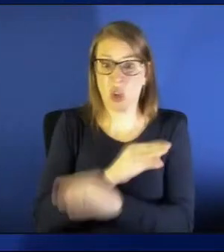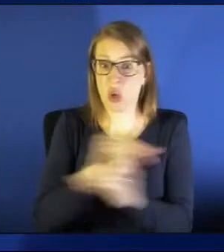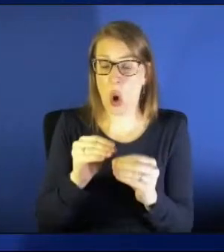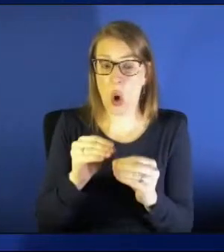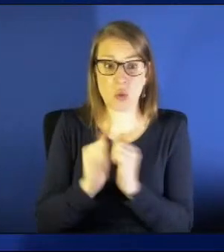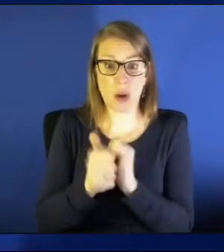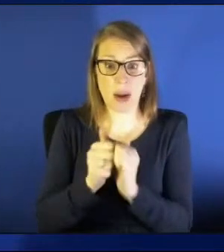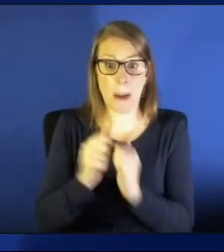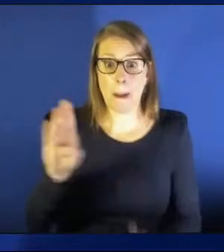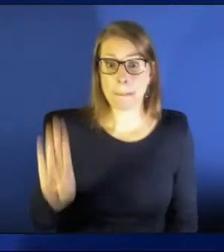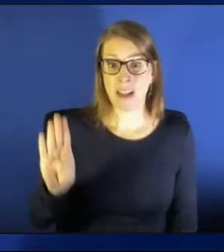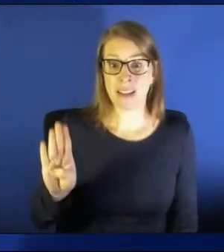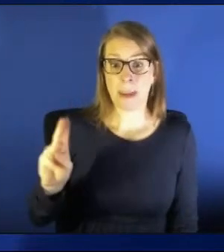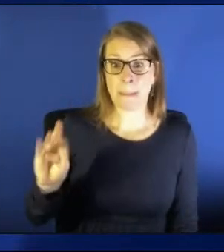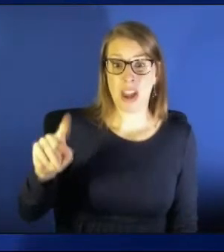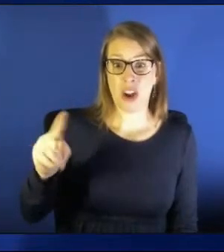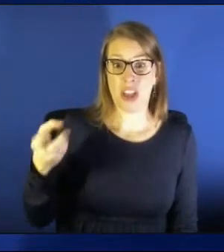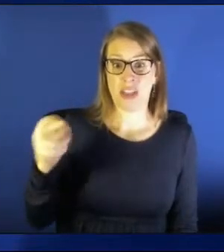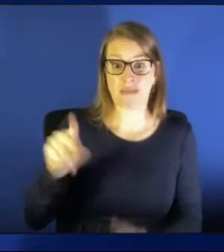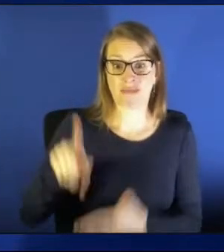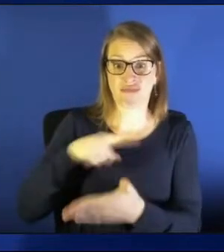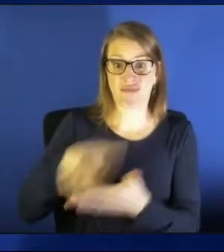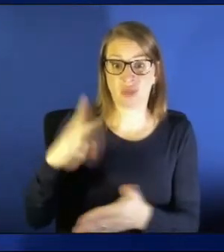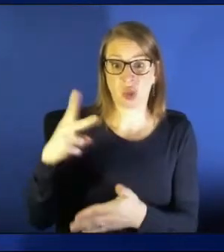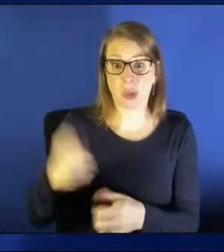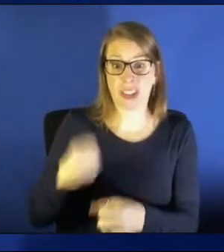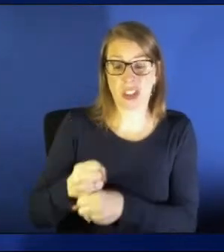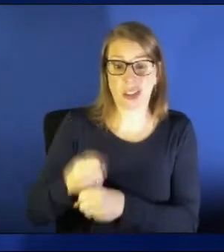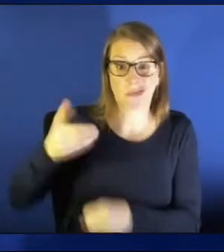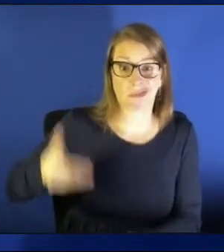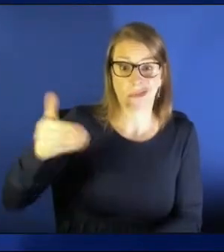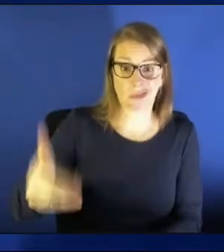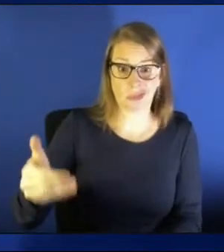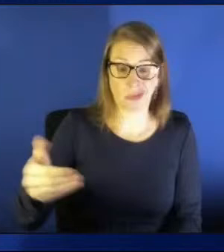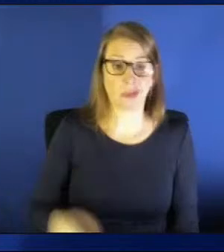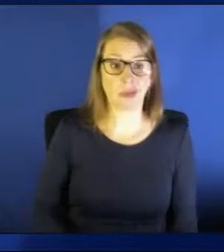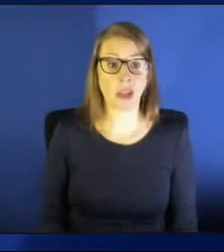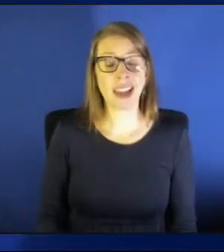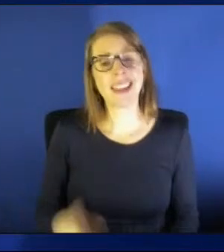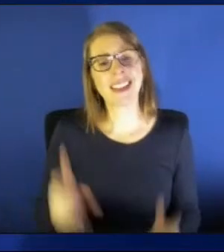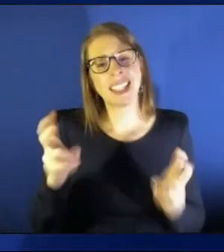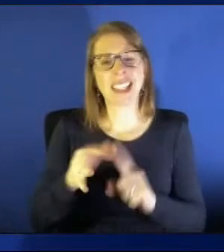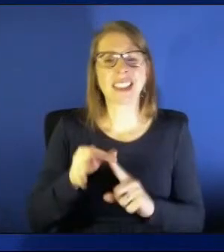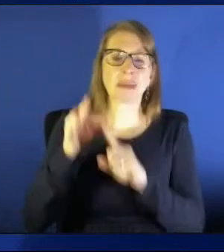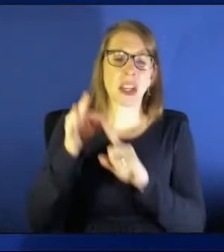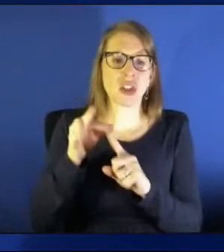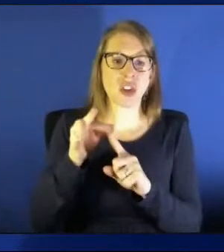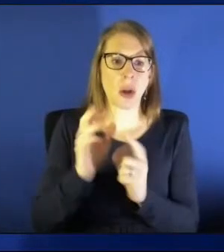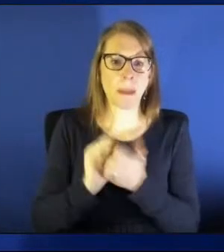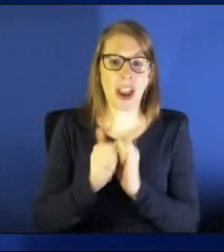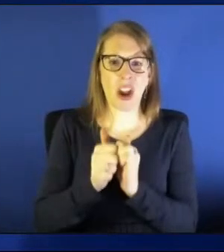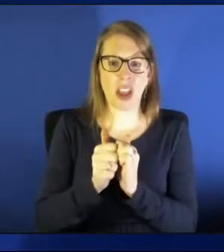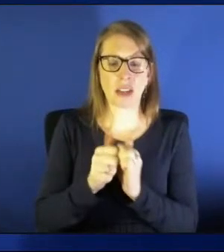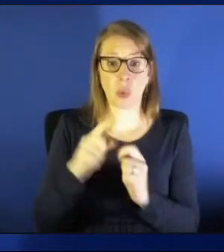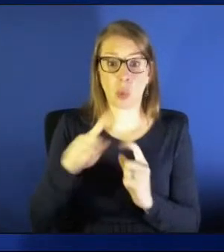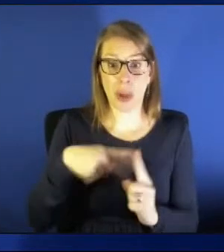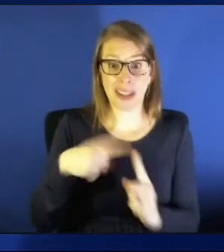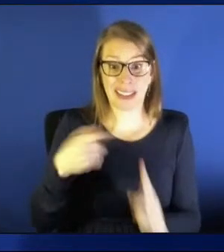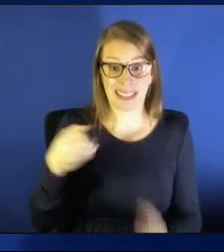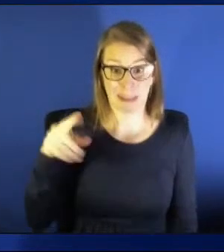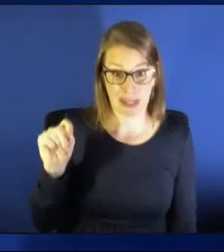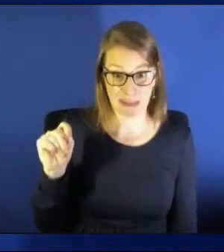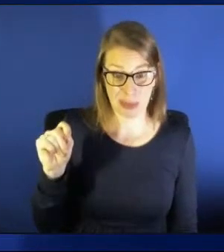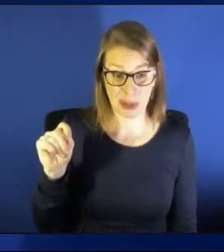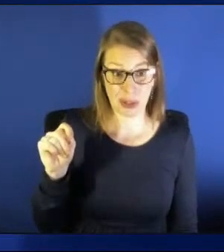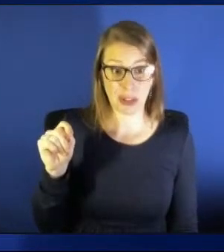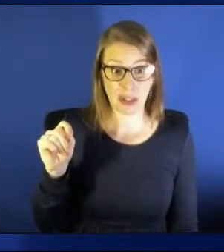for example, was canceled for 2 years in a row. They ran a sort of a special marathon back in September. But this will be the race that's